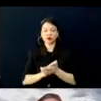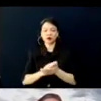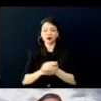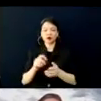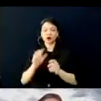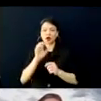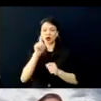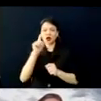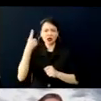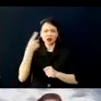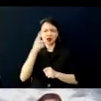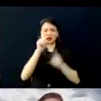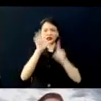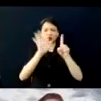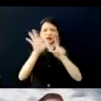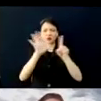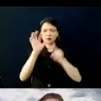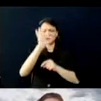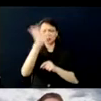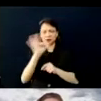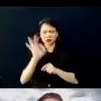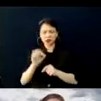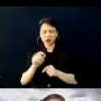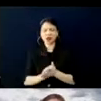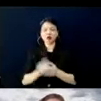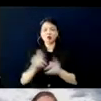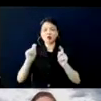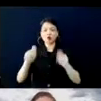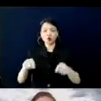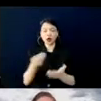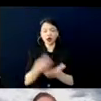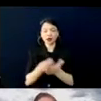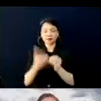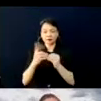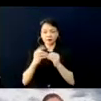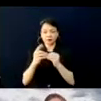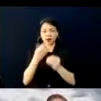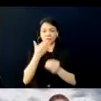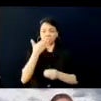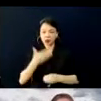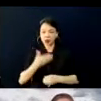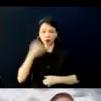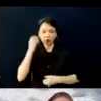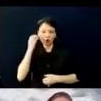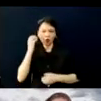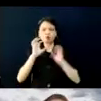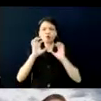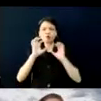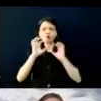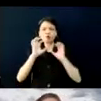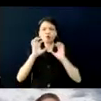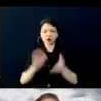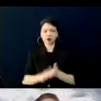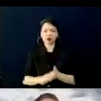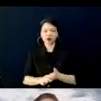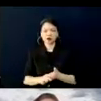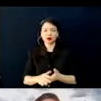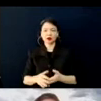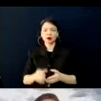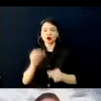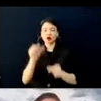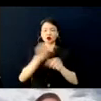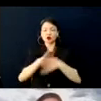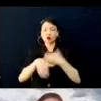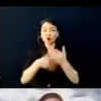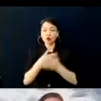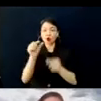of smartphone ownership. Now you might worry that, okay, maybe people have a smartphone, but they don't really know what to